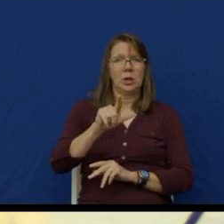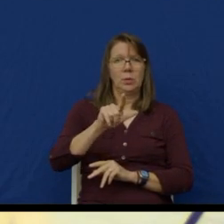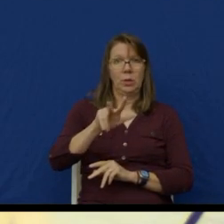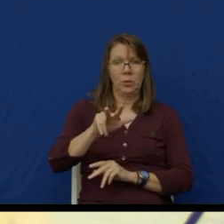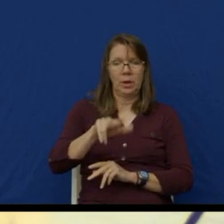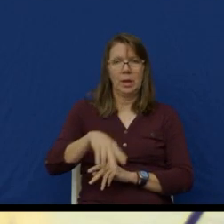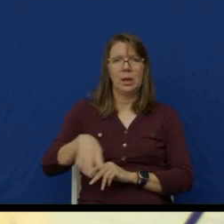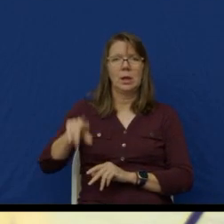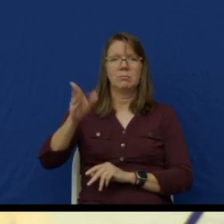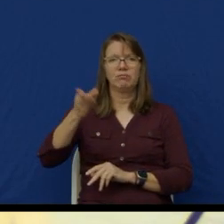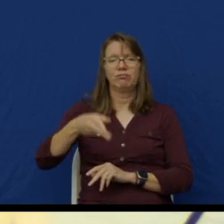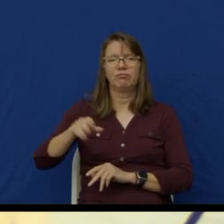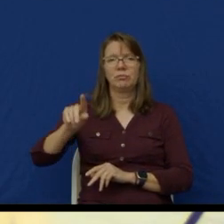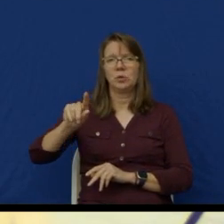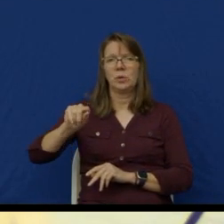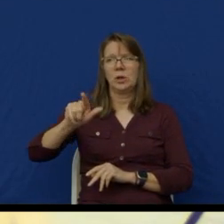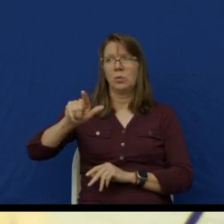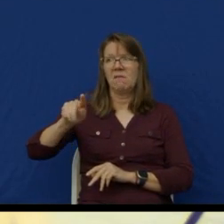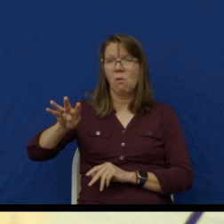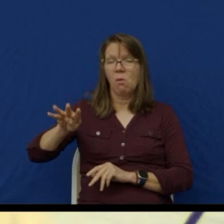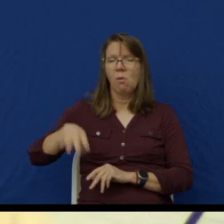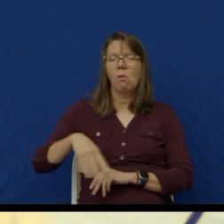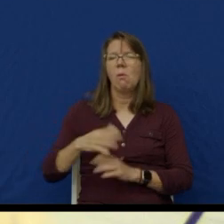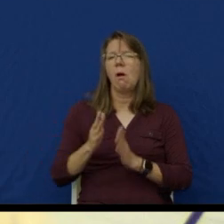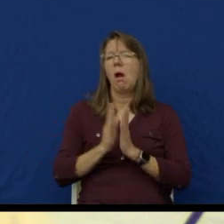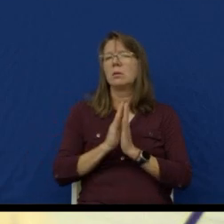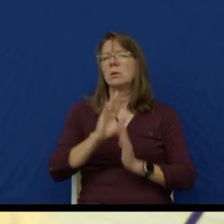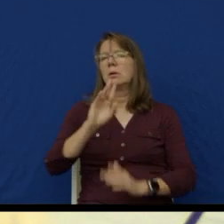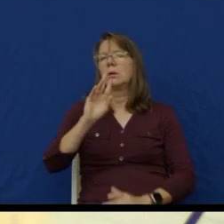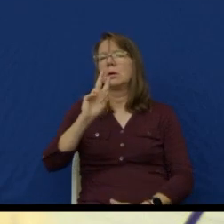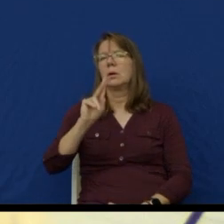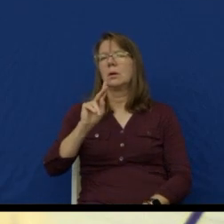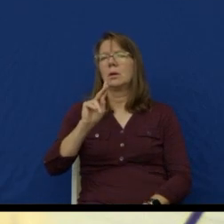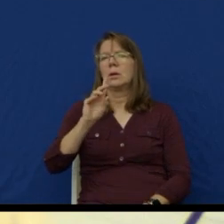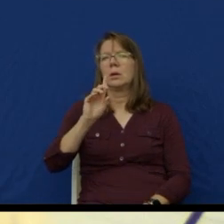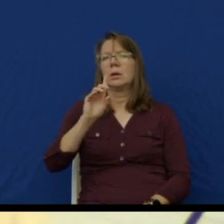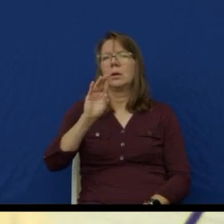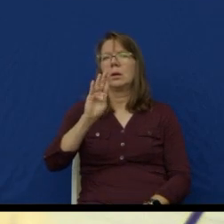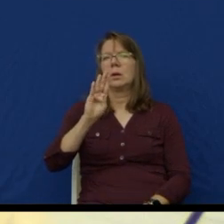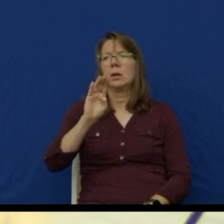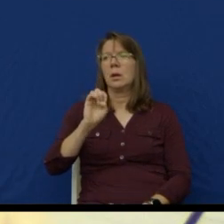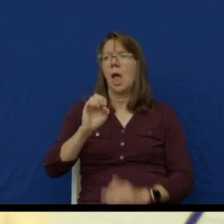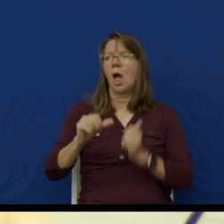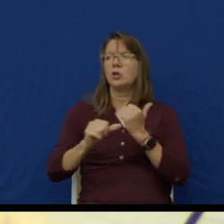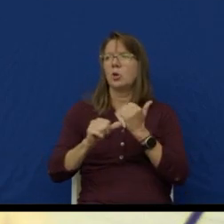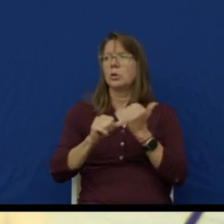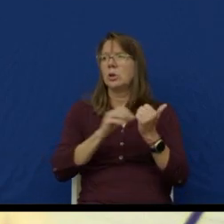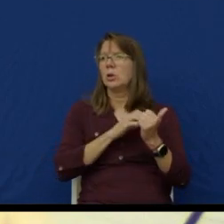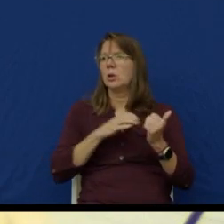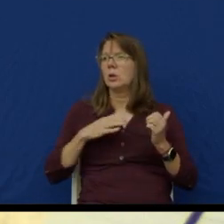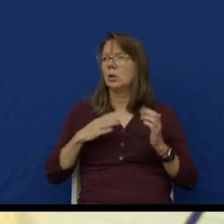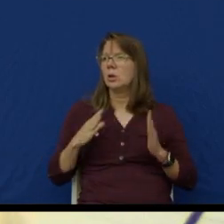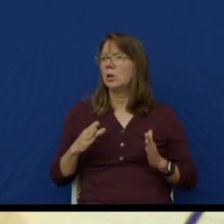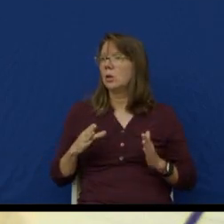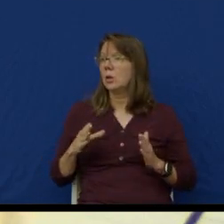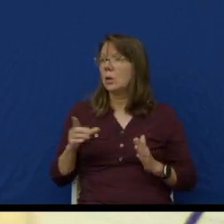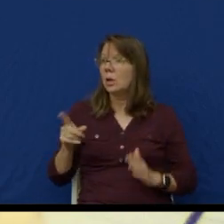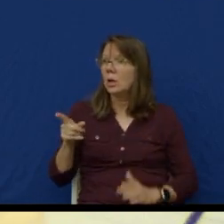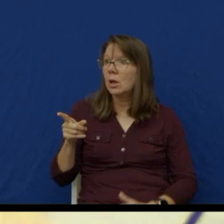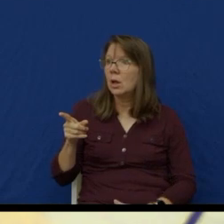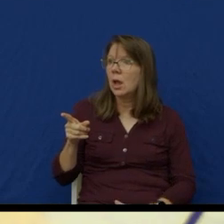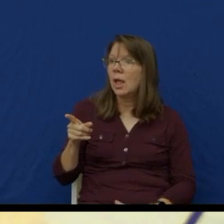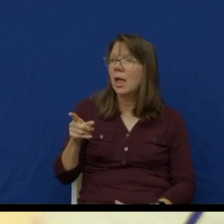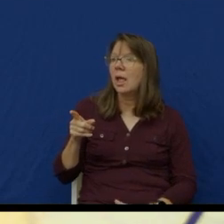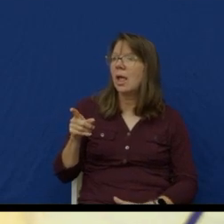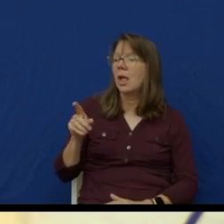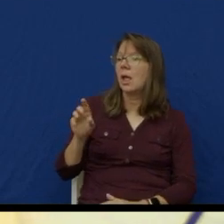2023-24. We'll ask KDE Associate Commissioner David Couch. Chair Robinson, this one we'll do